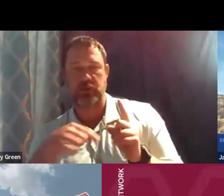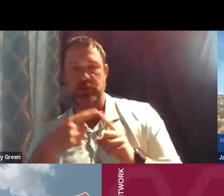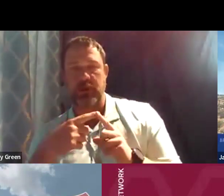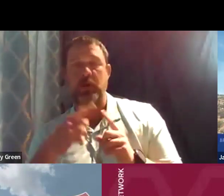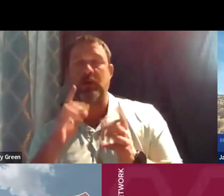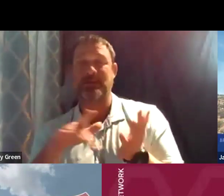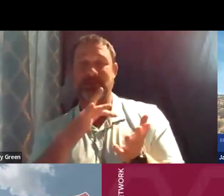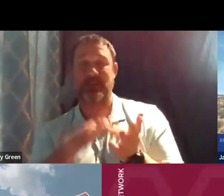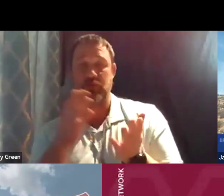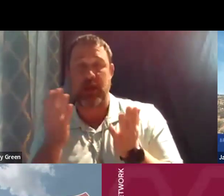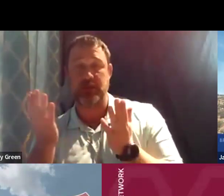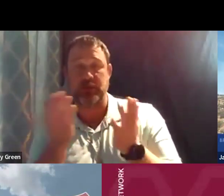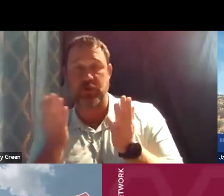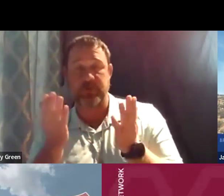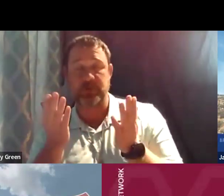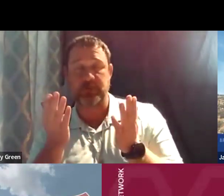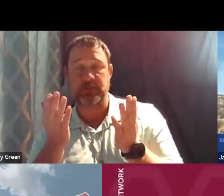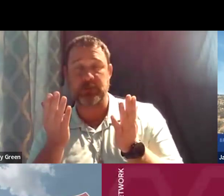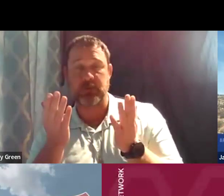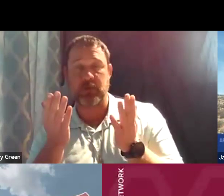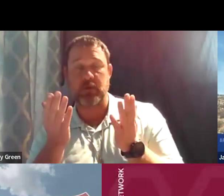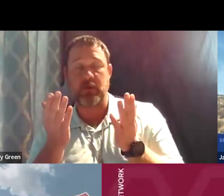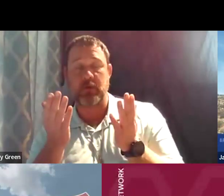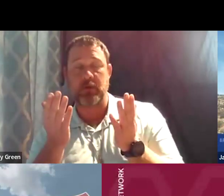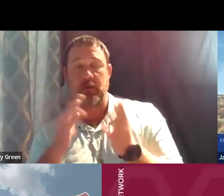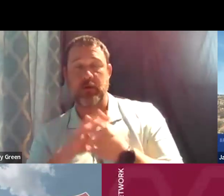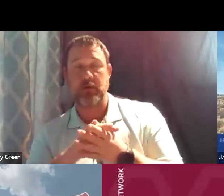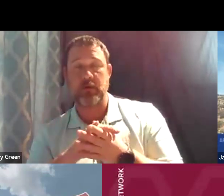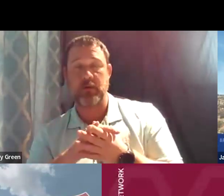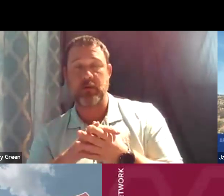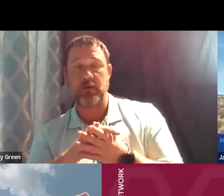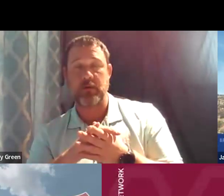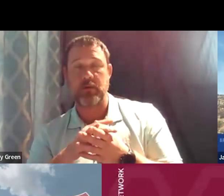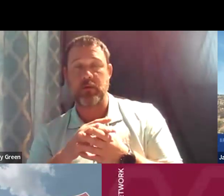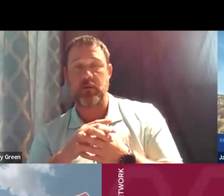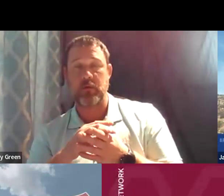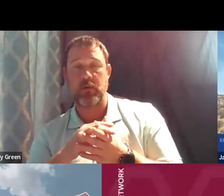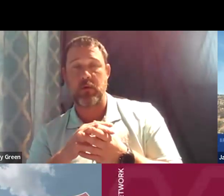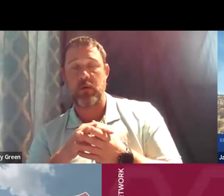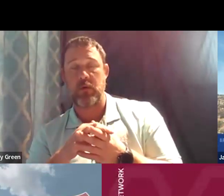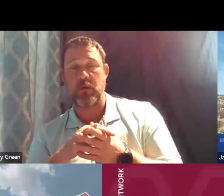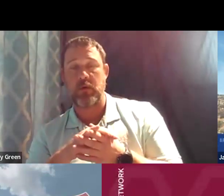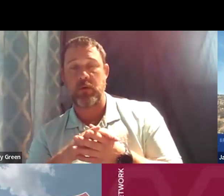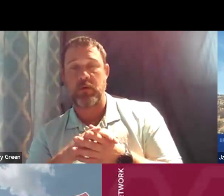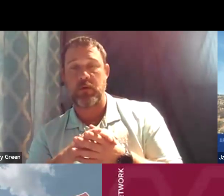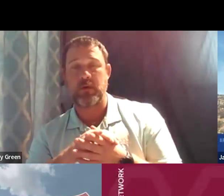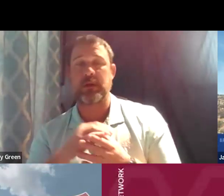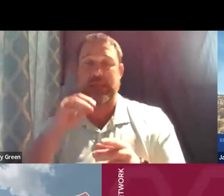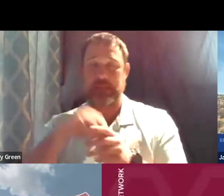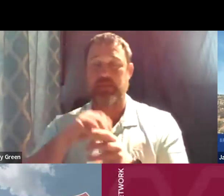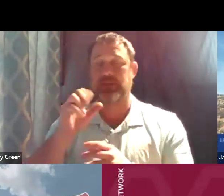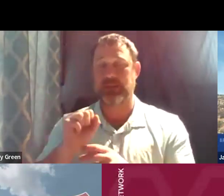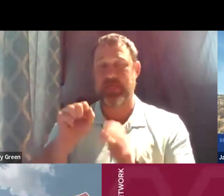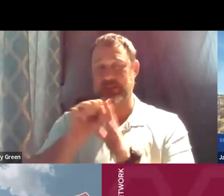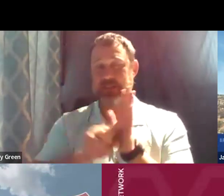The centralized services are things that we've called out in the state digital equity plan